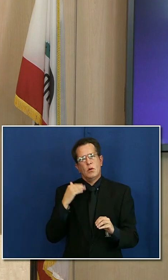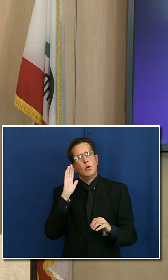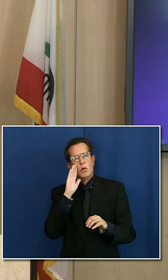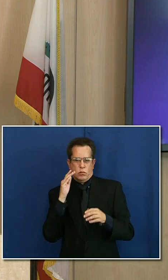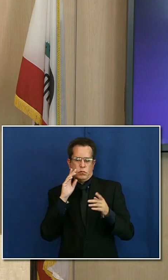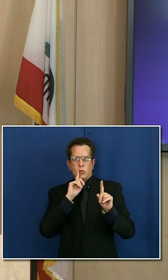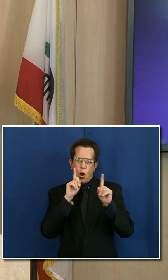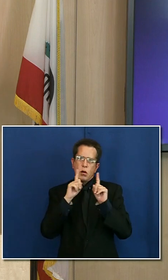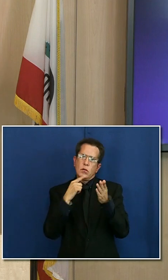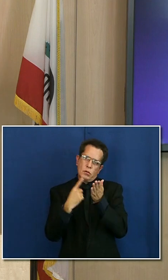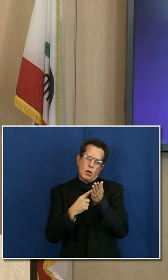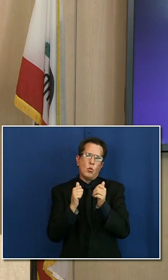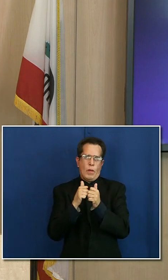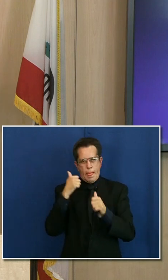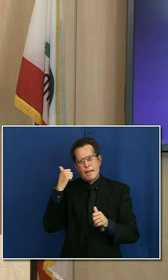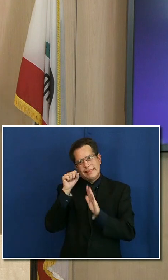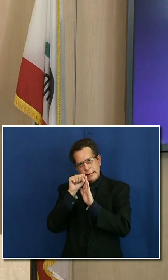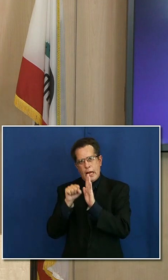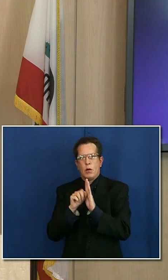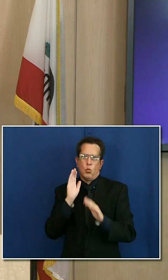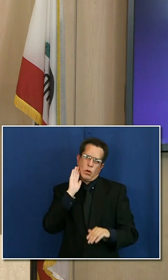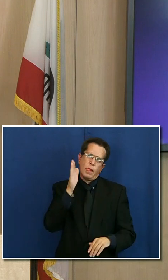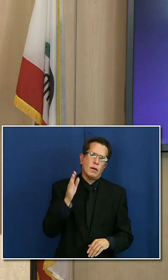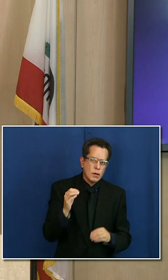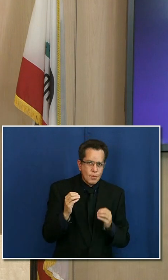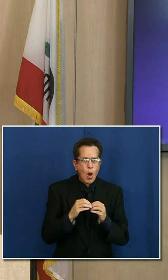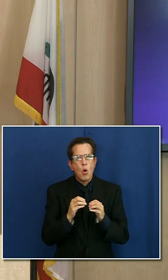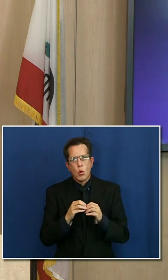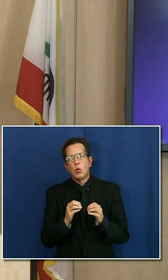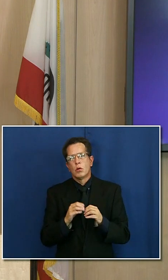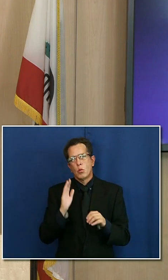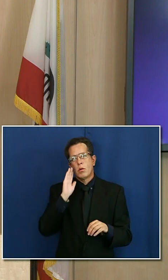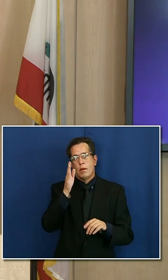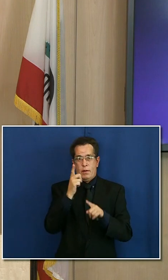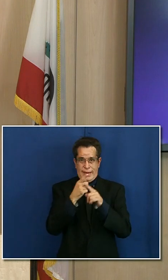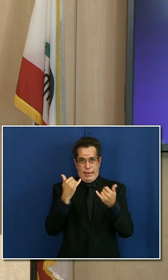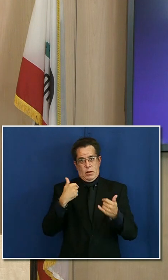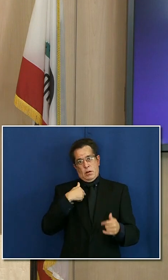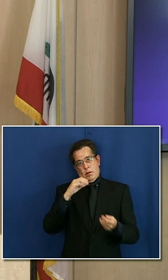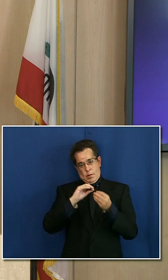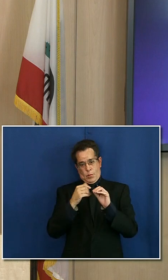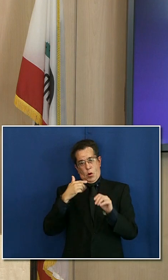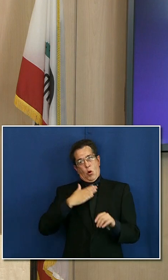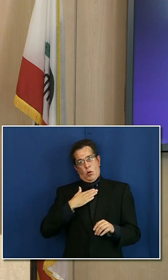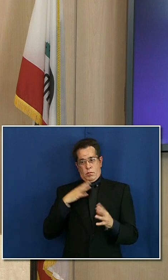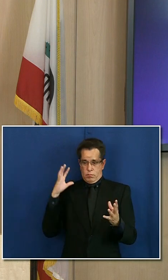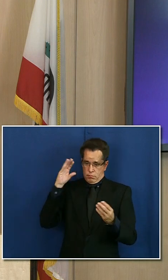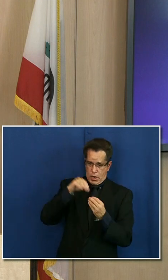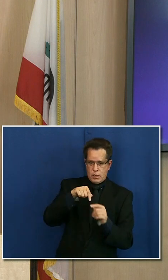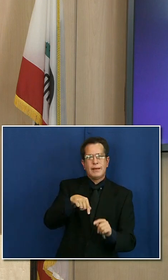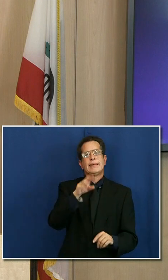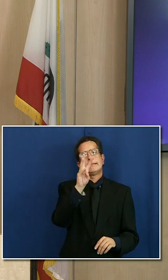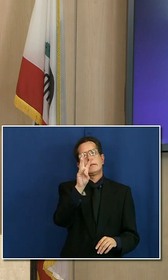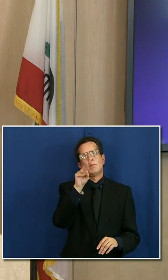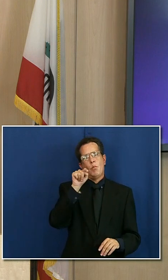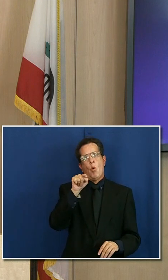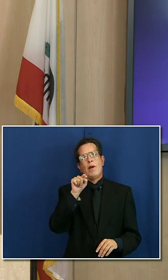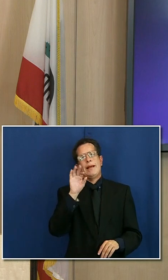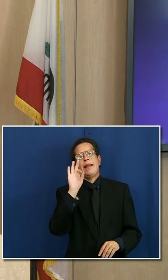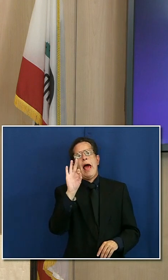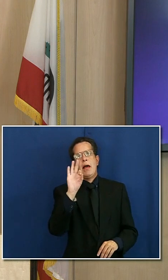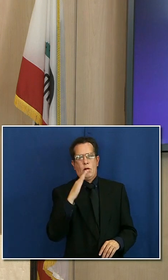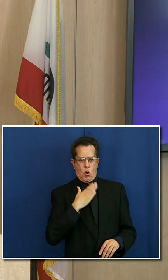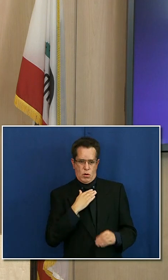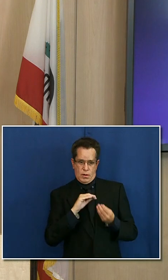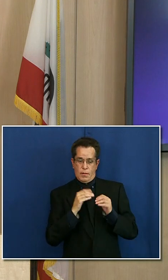issues. We will work with them. I do want to point out we are at 6.9 for our case rate, which means if